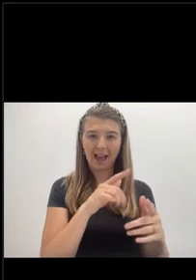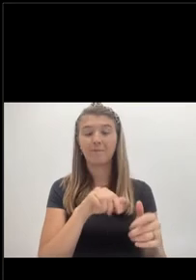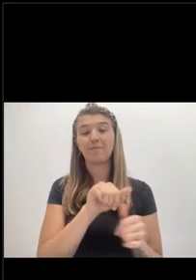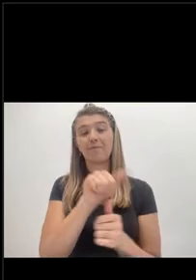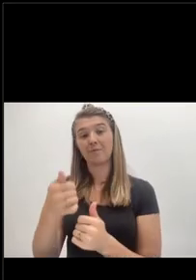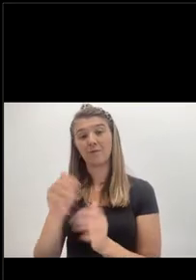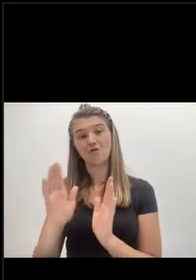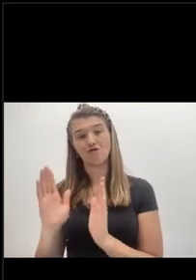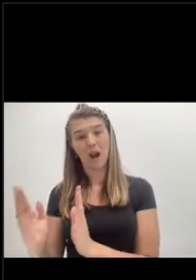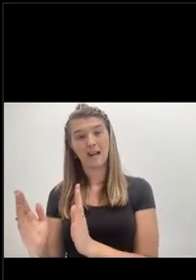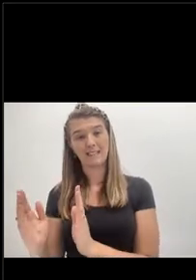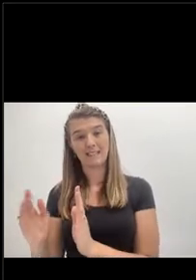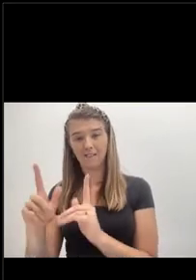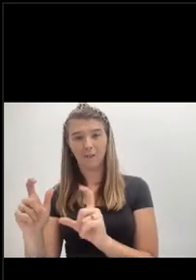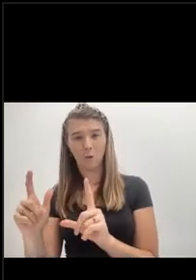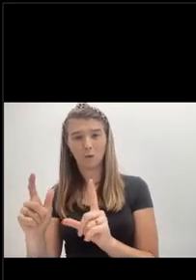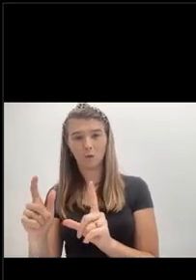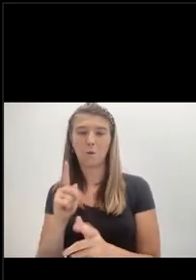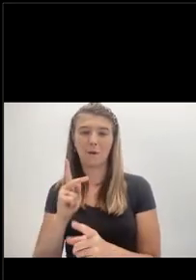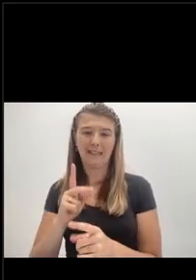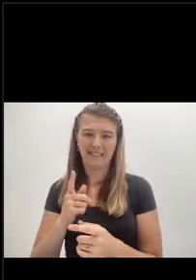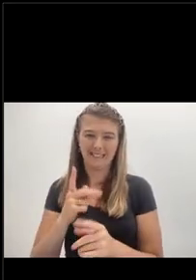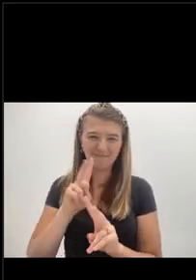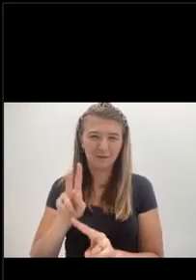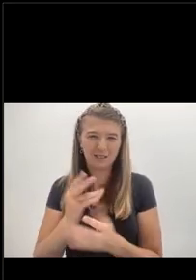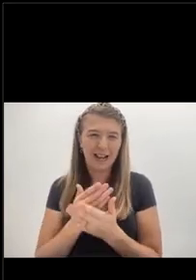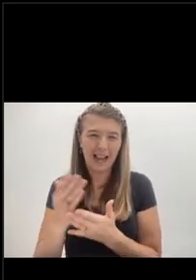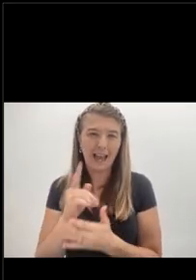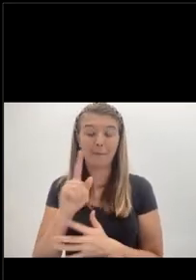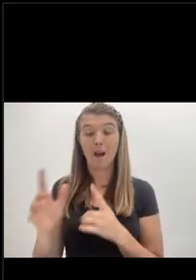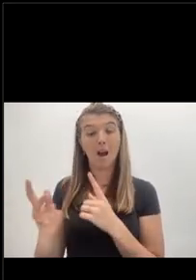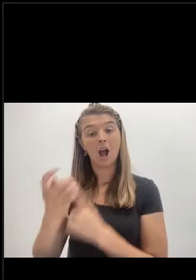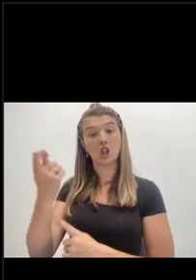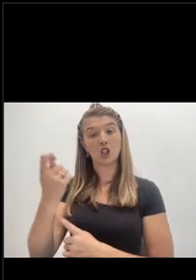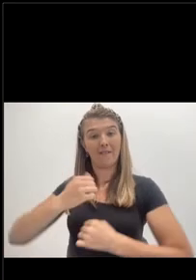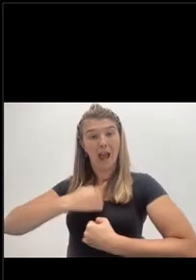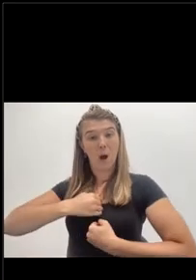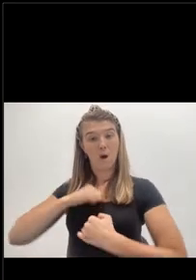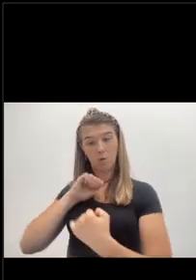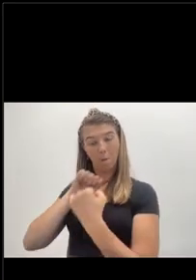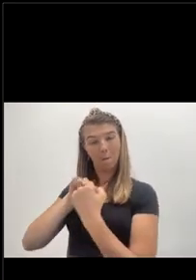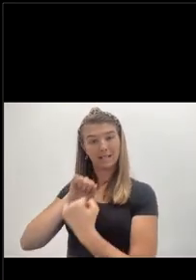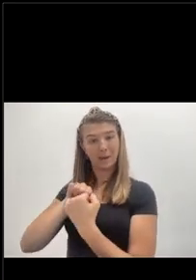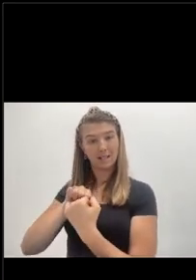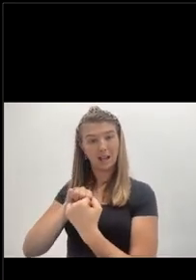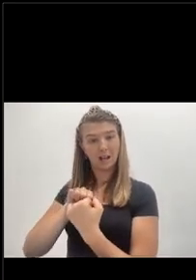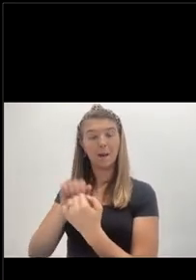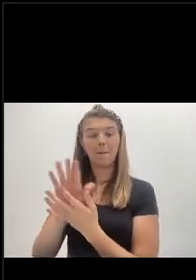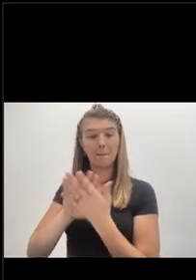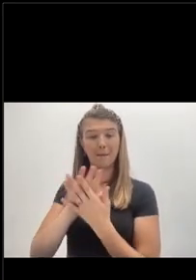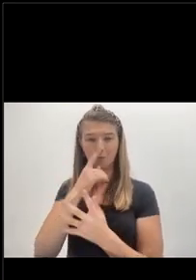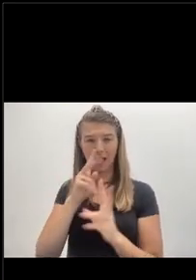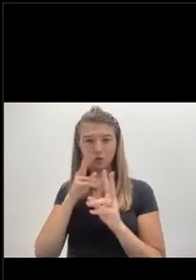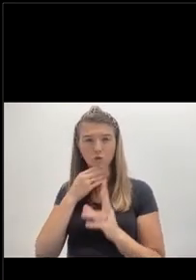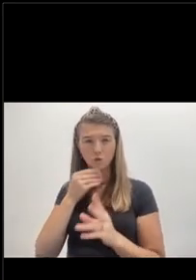again, but this is something that we've achieved using our compatibilizer that we use on our site. And